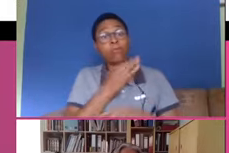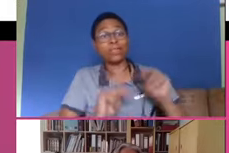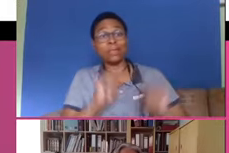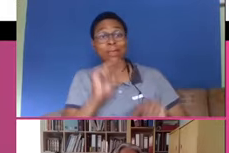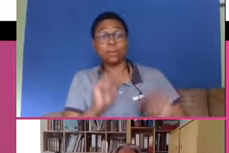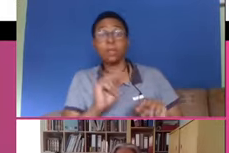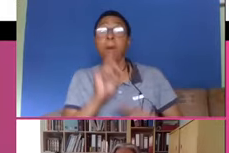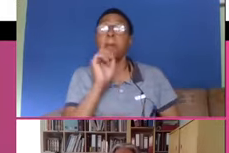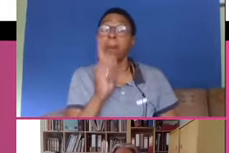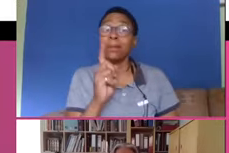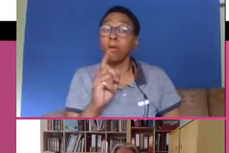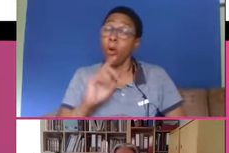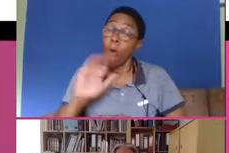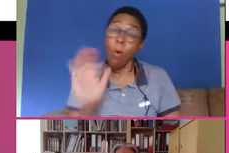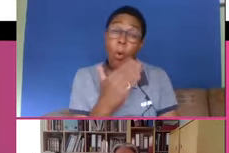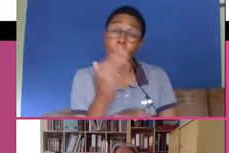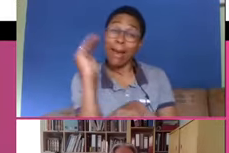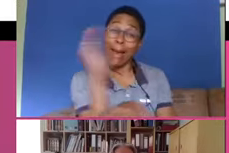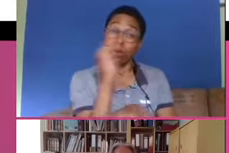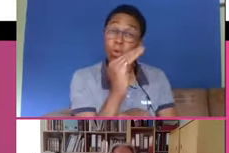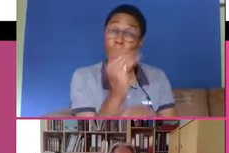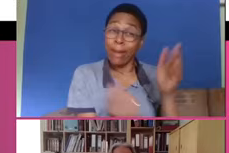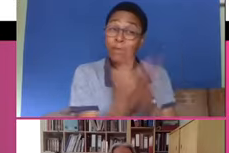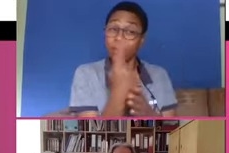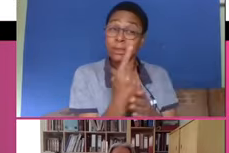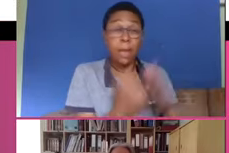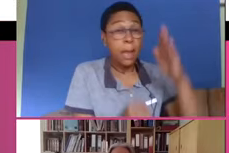than 30, as we've already indicated.